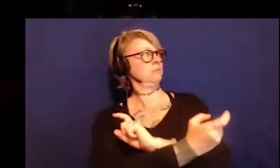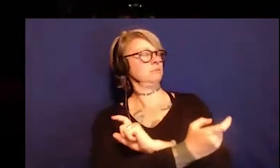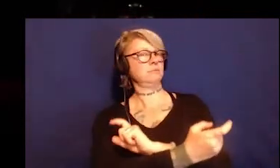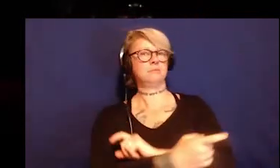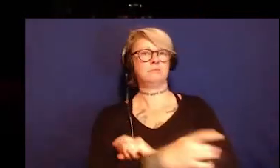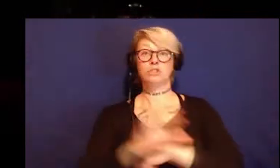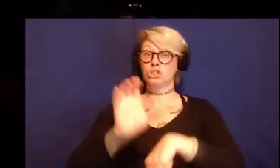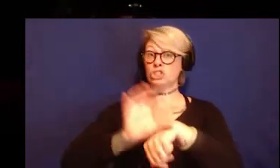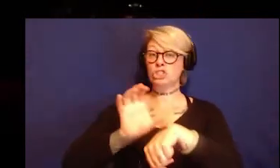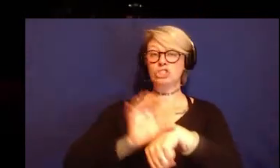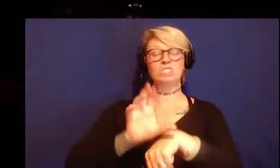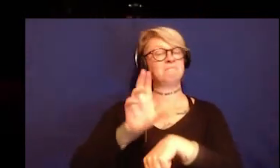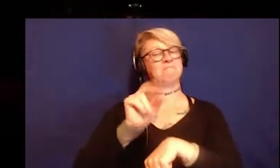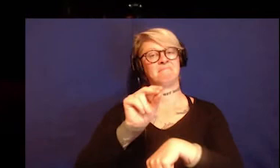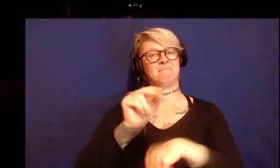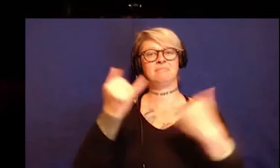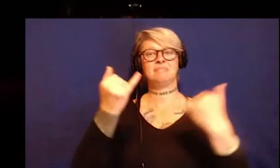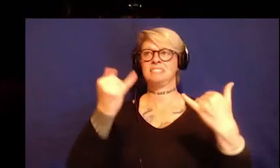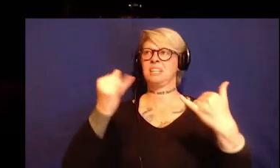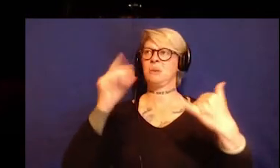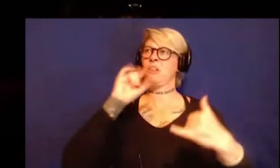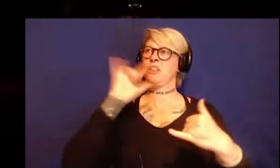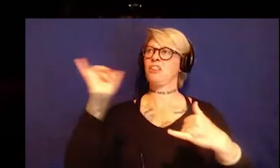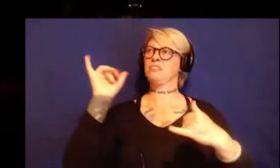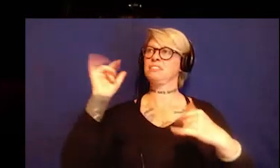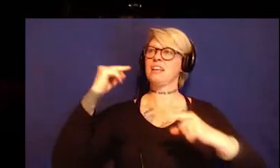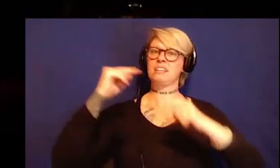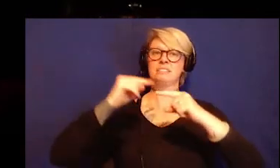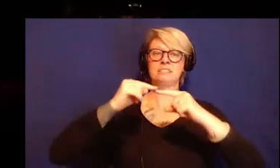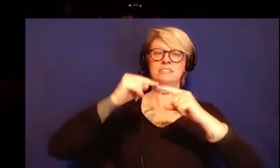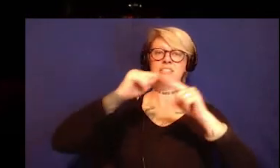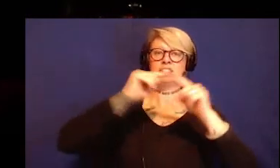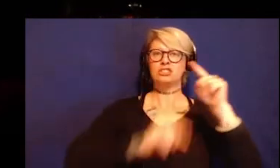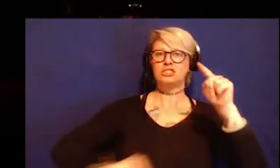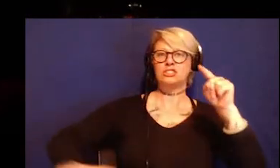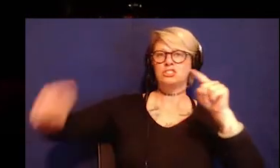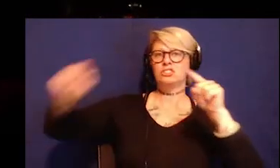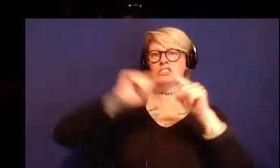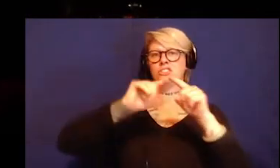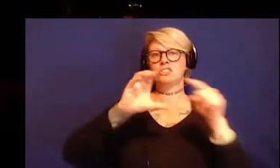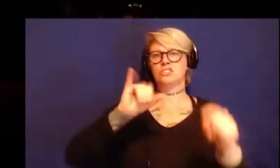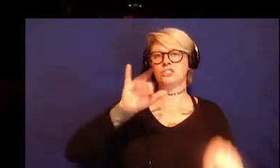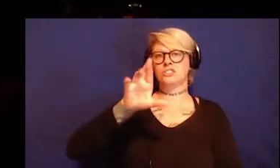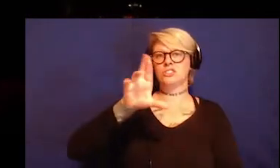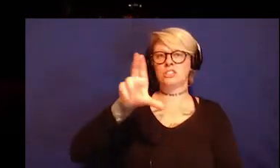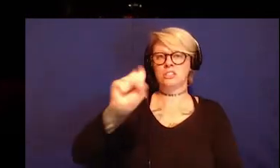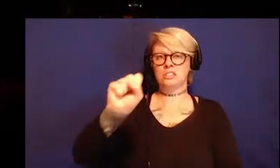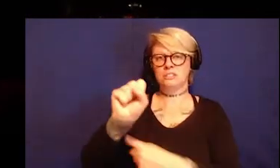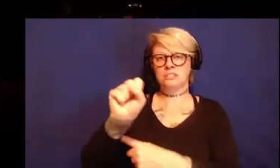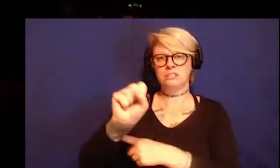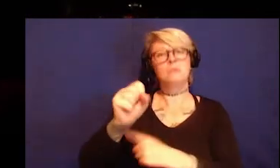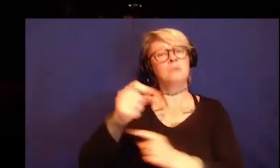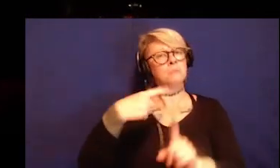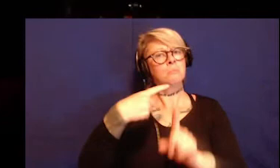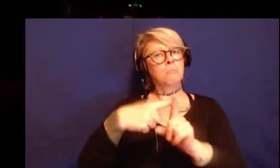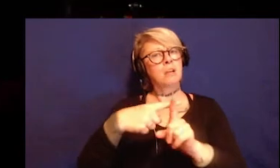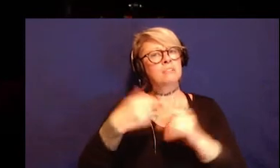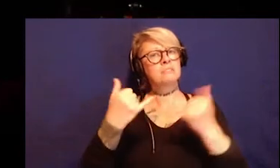church, we're now in a marquee. Only the altar, the people at the altar, the guests and their chairs